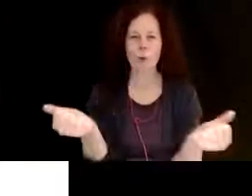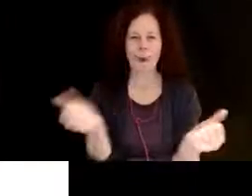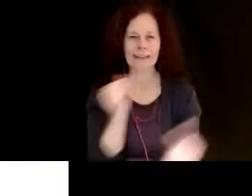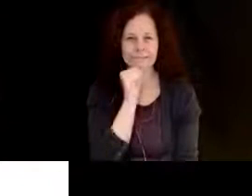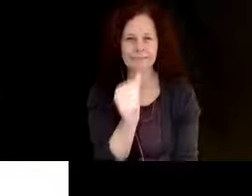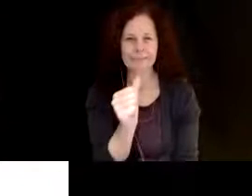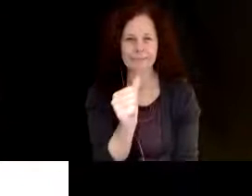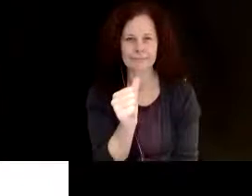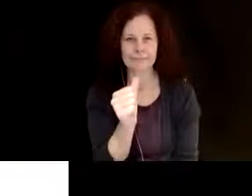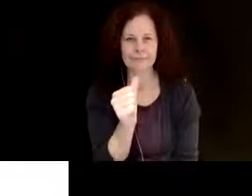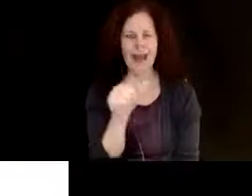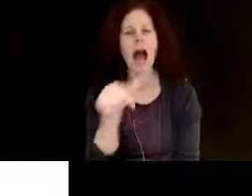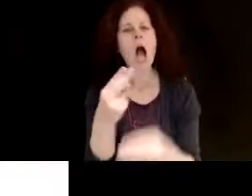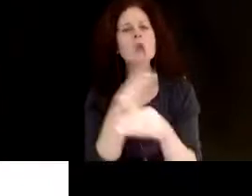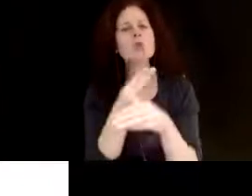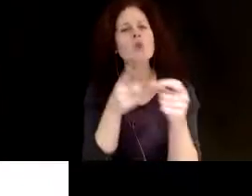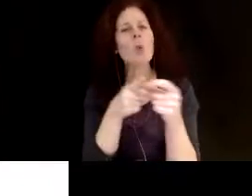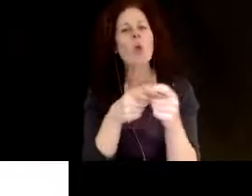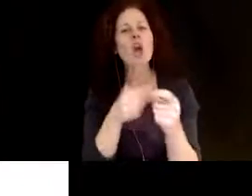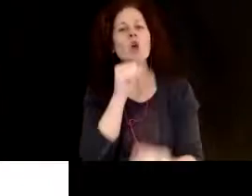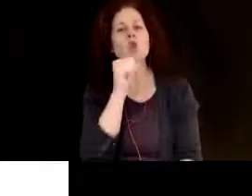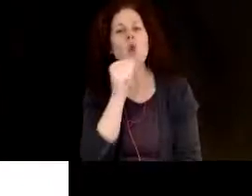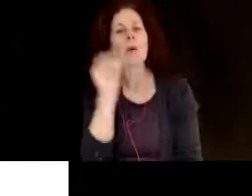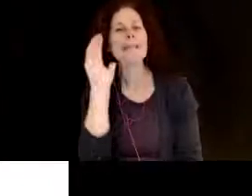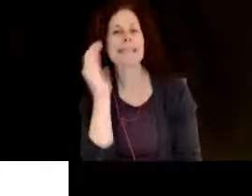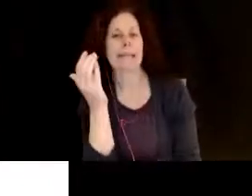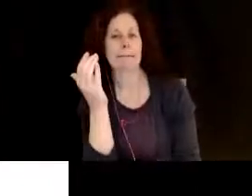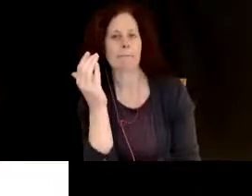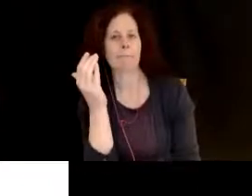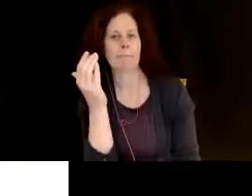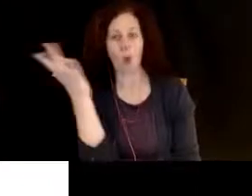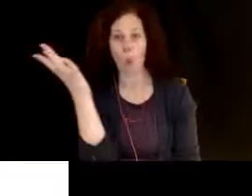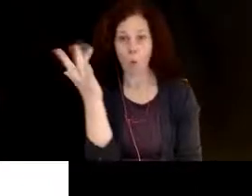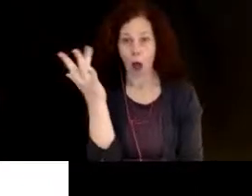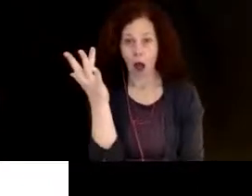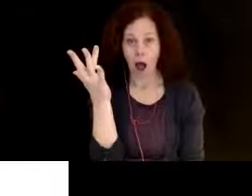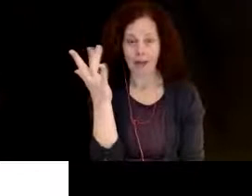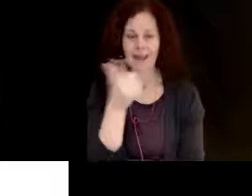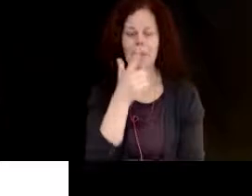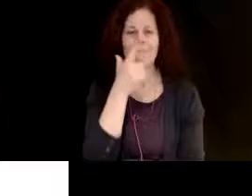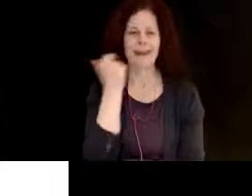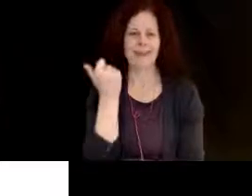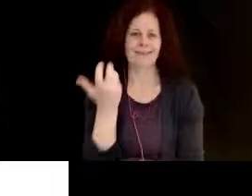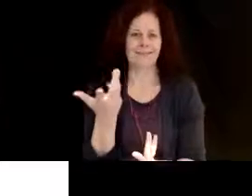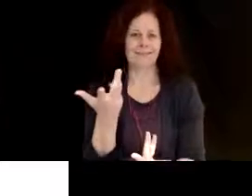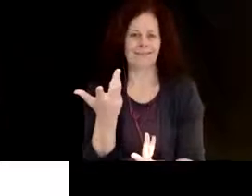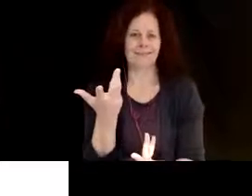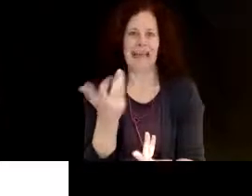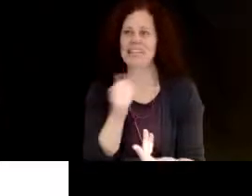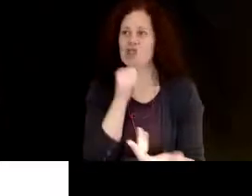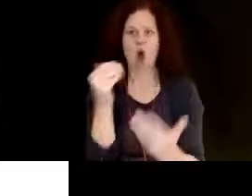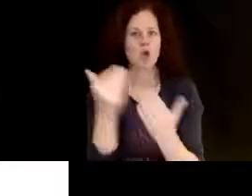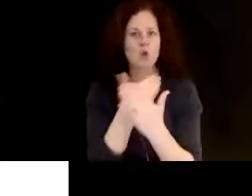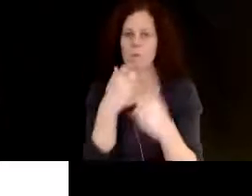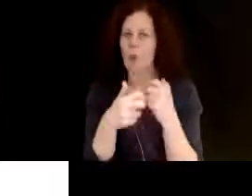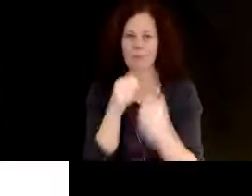new problem or that nothing has been done about it. I show two images here of these types of problems.